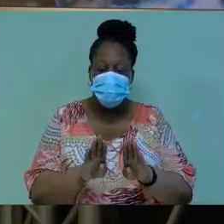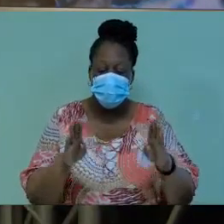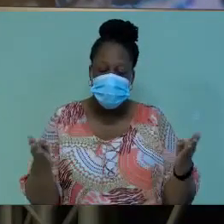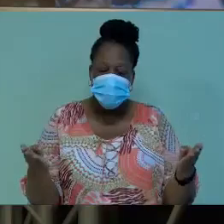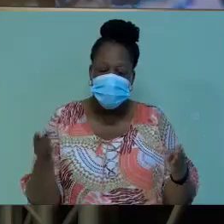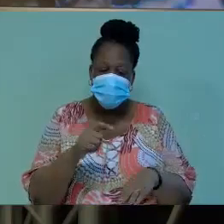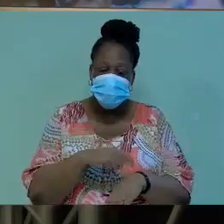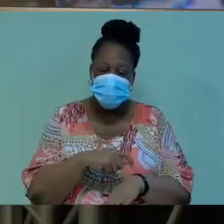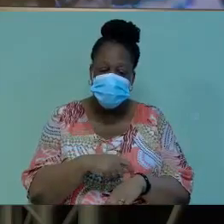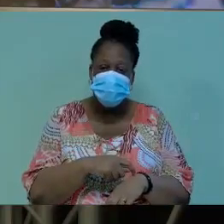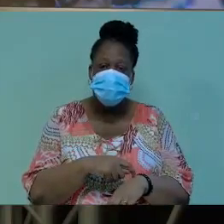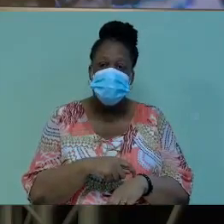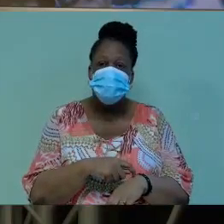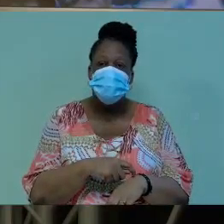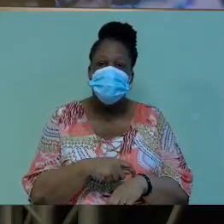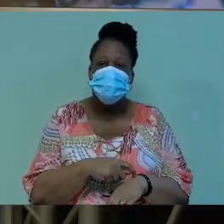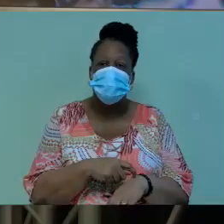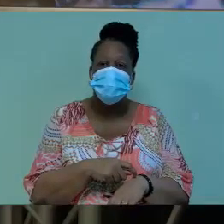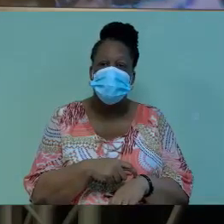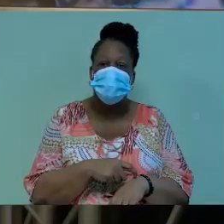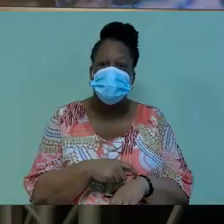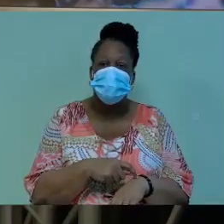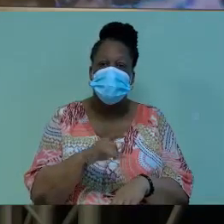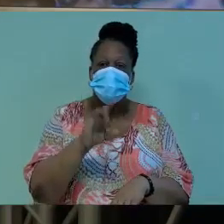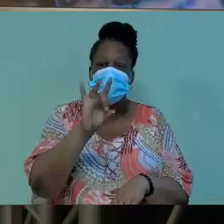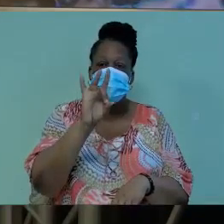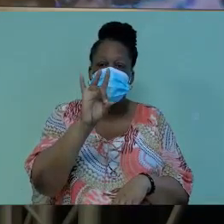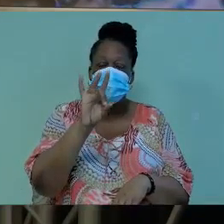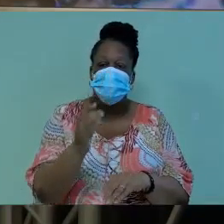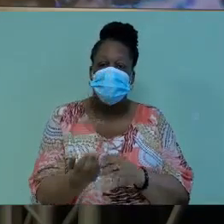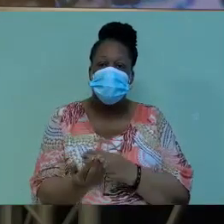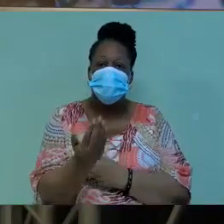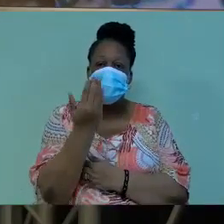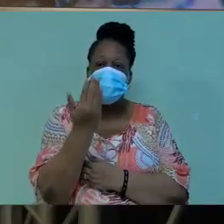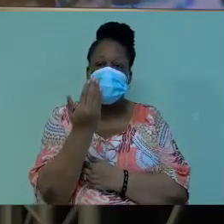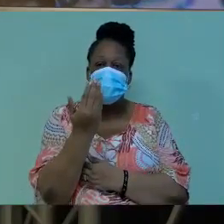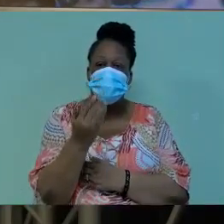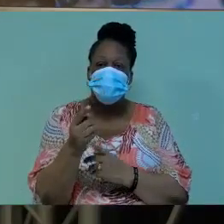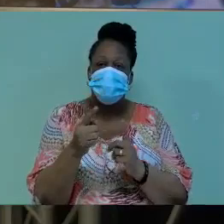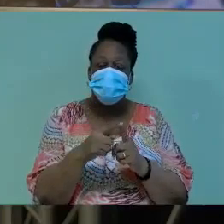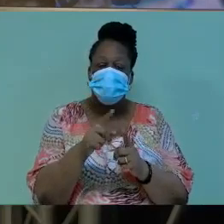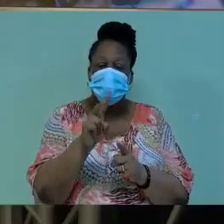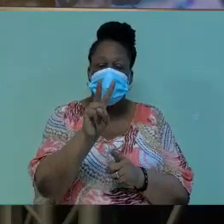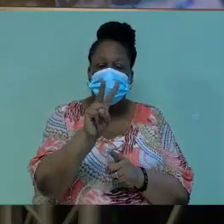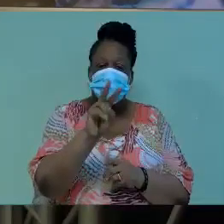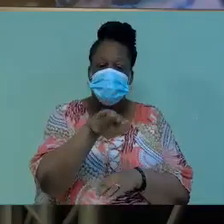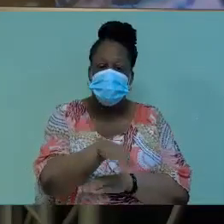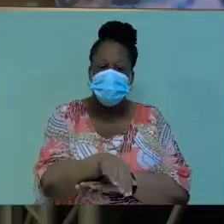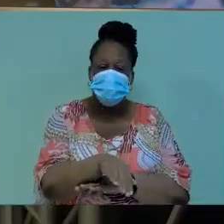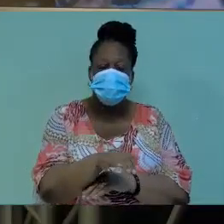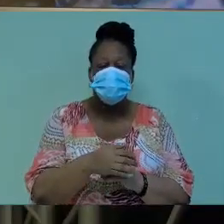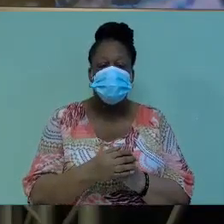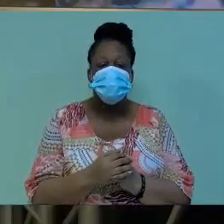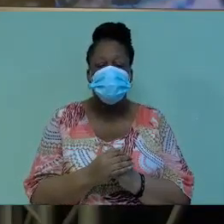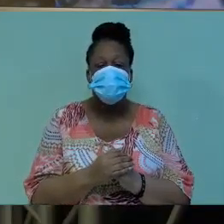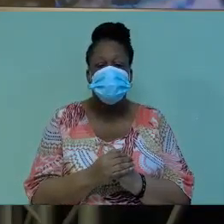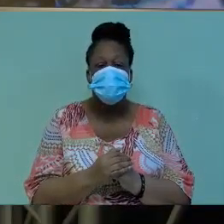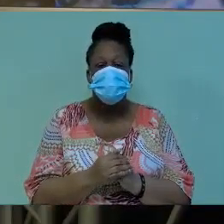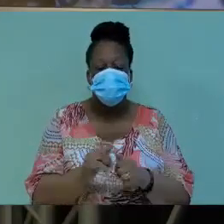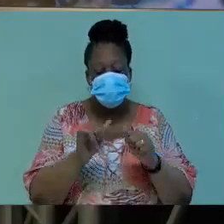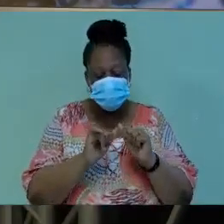business with the public is 8 a.m. to 2 p.m. Consistent with